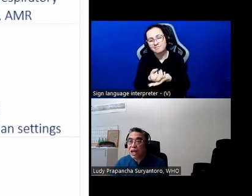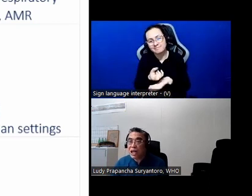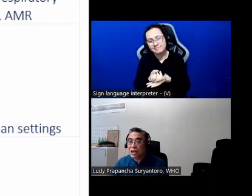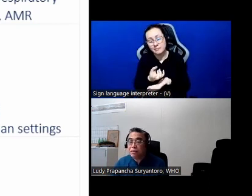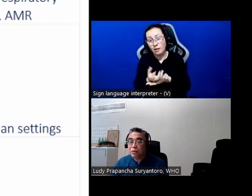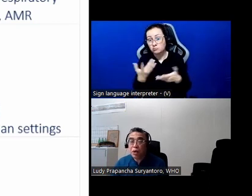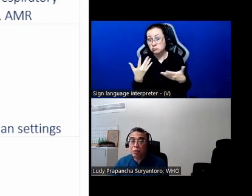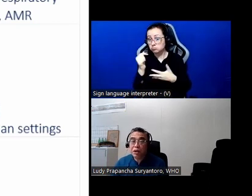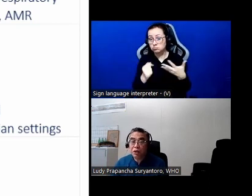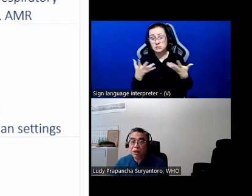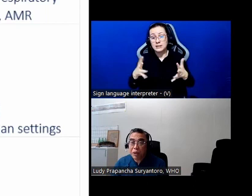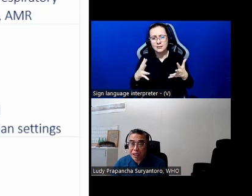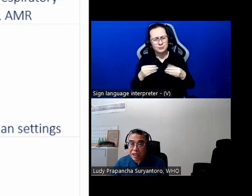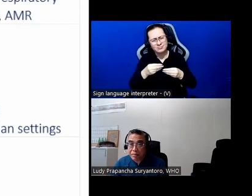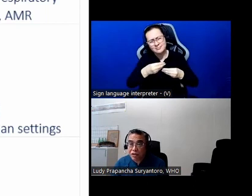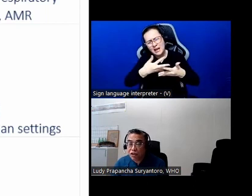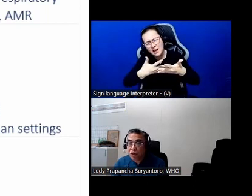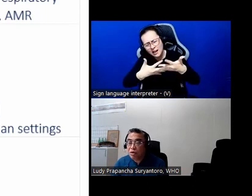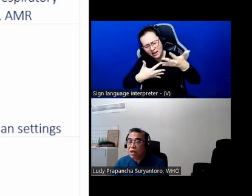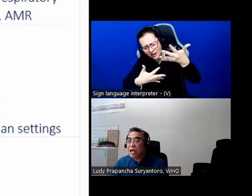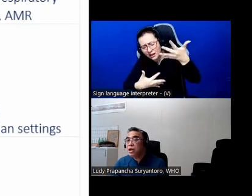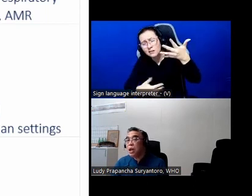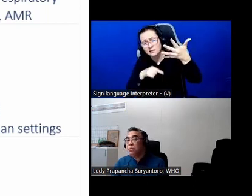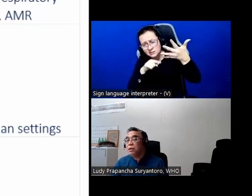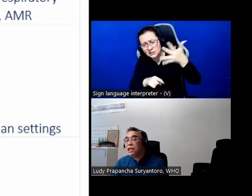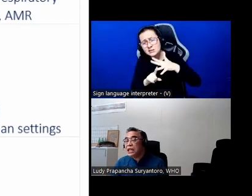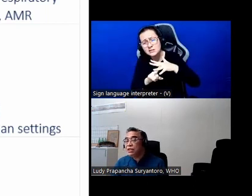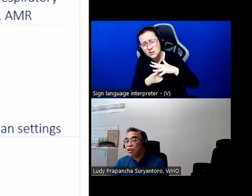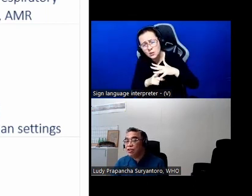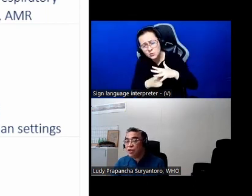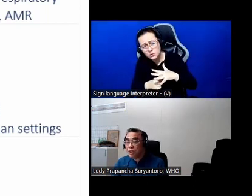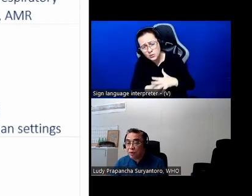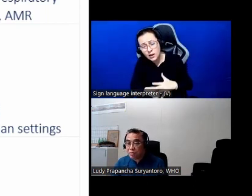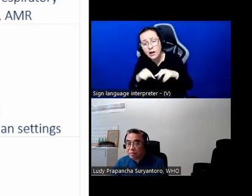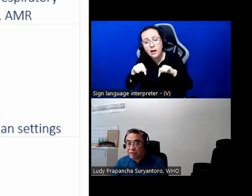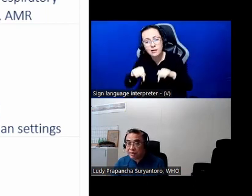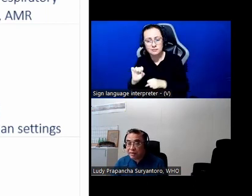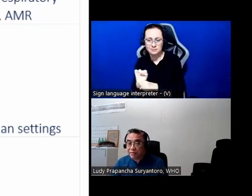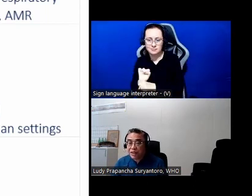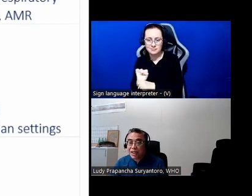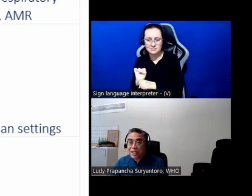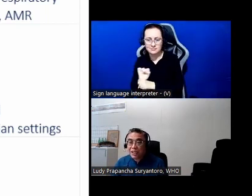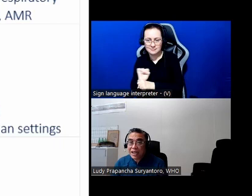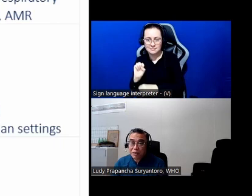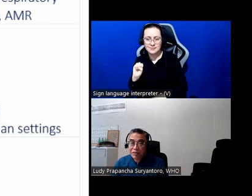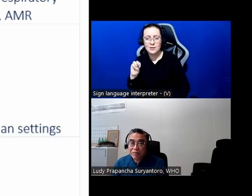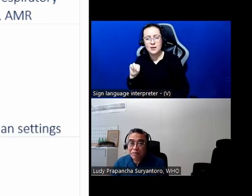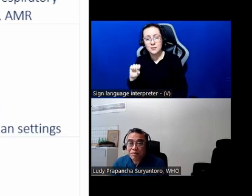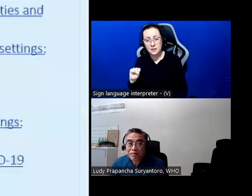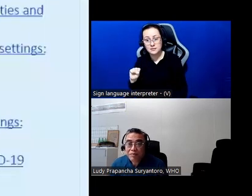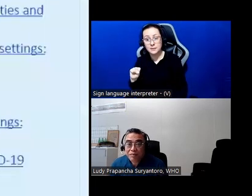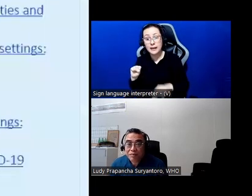to highlight a little bit what we are doing within WHO in collaboration and discussion with our member states. Next,